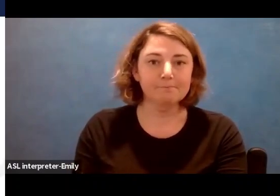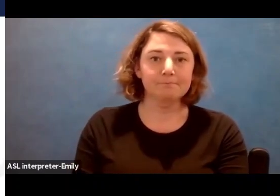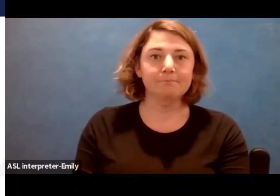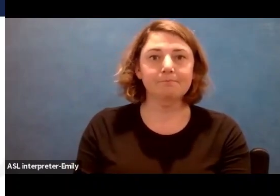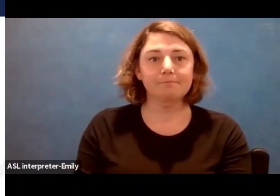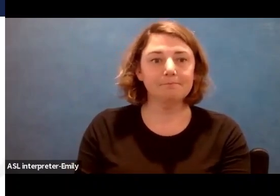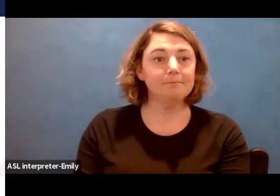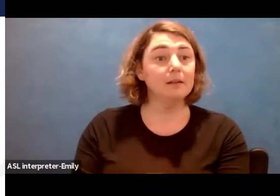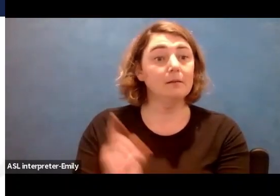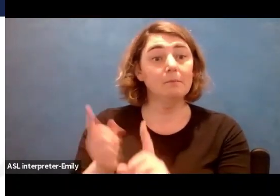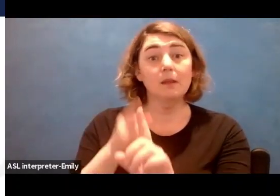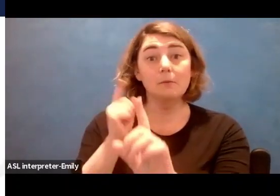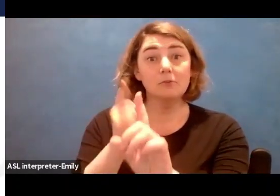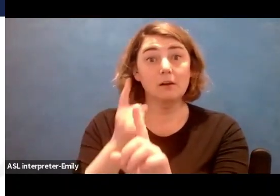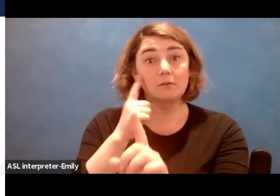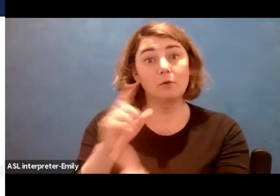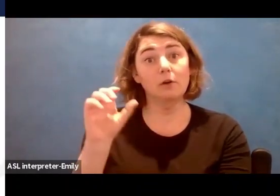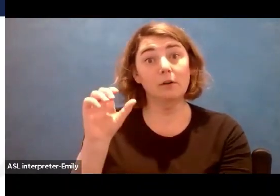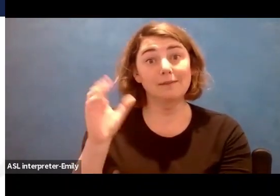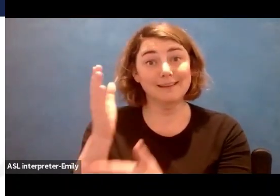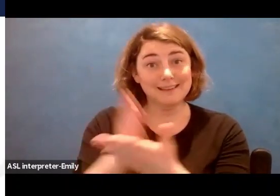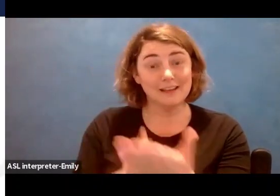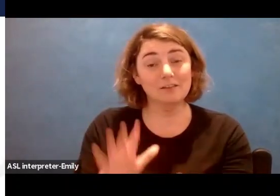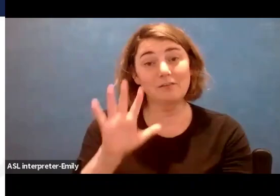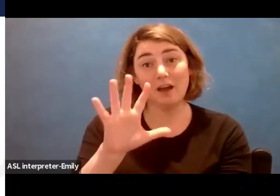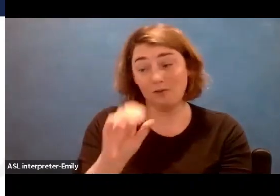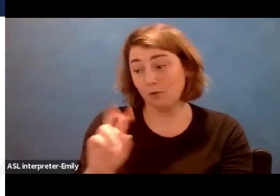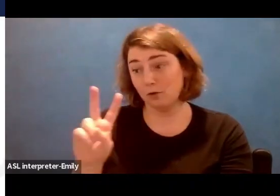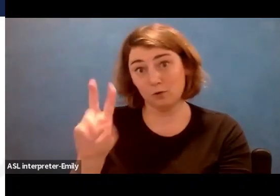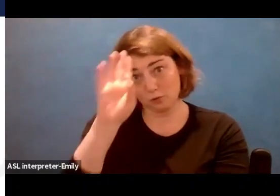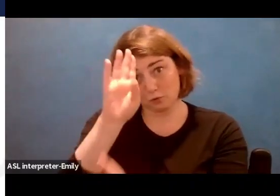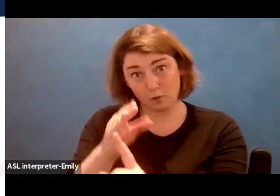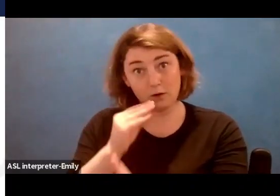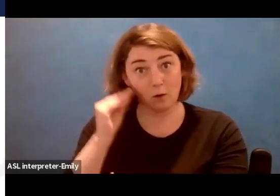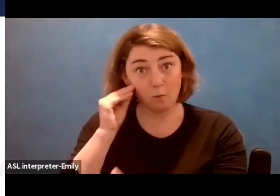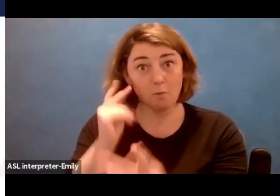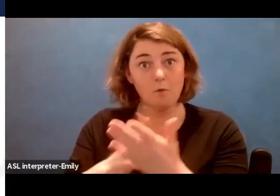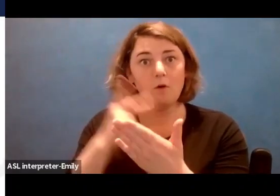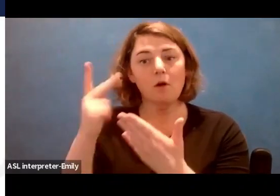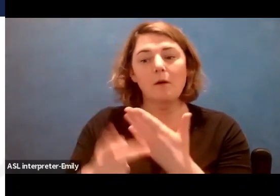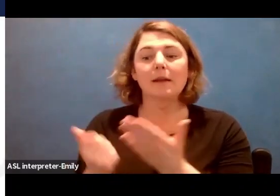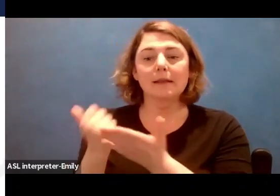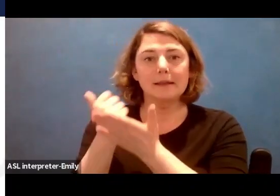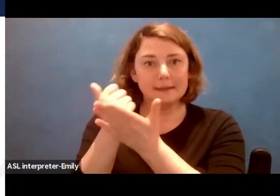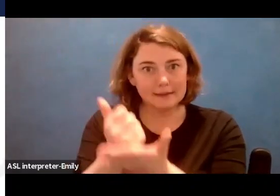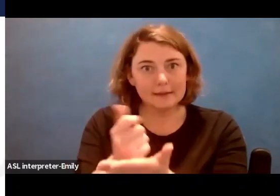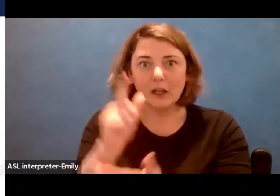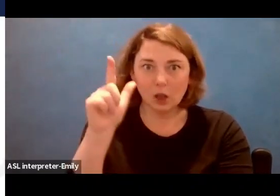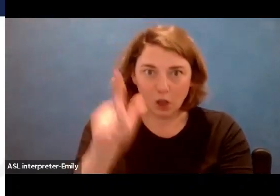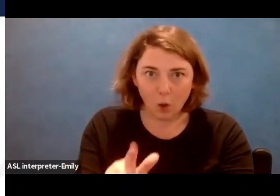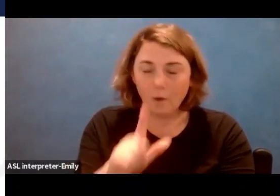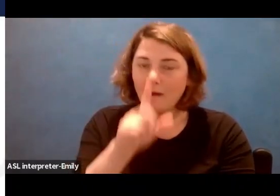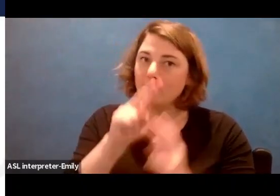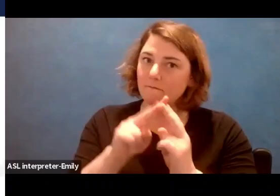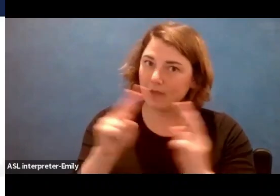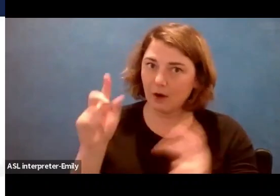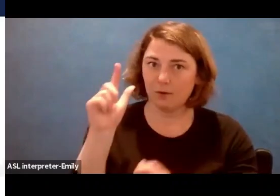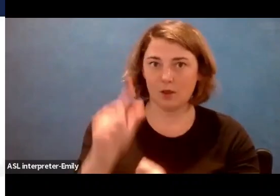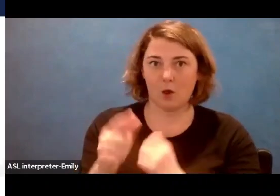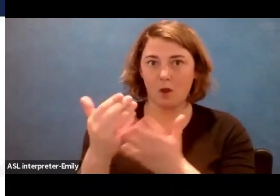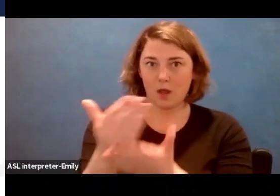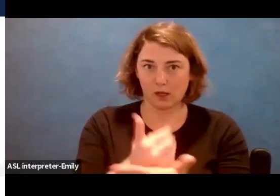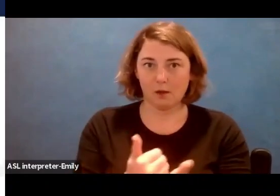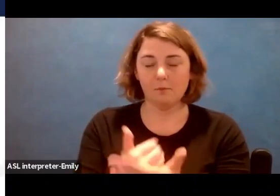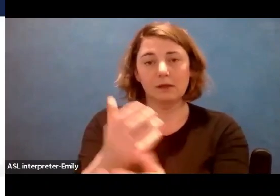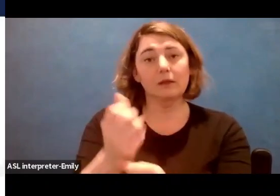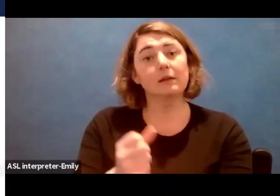The objective of the Section 502 Direct Home Program is to assist low to very low income applicants to obtain